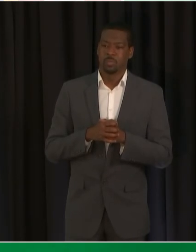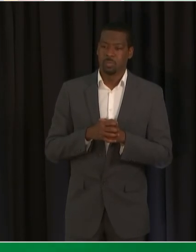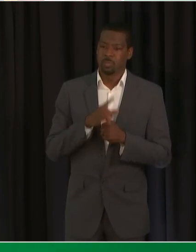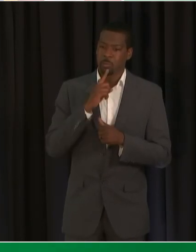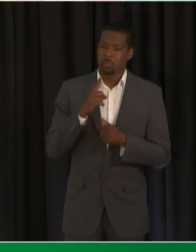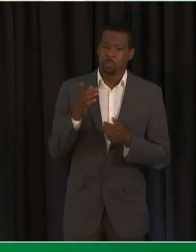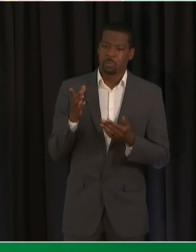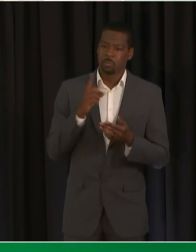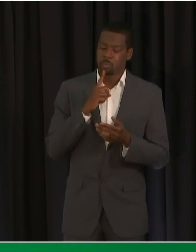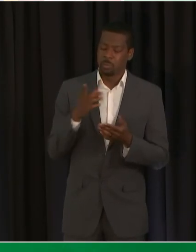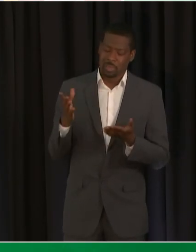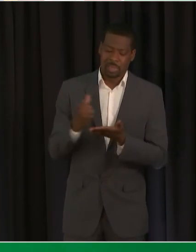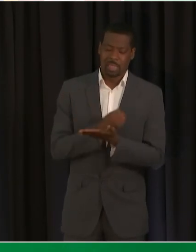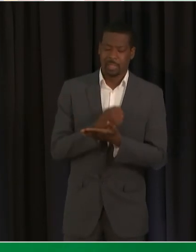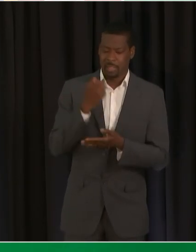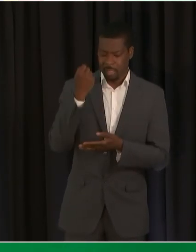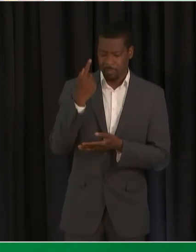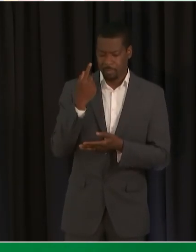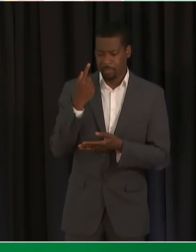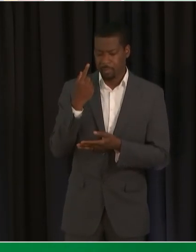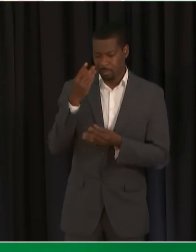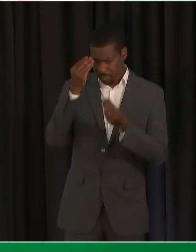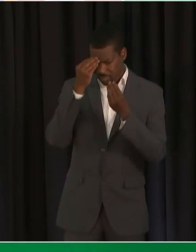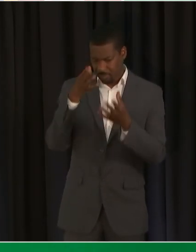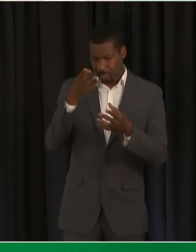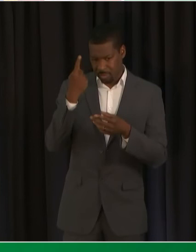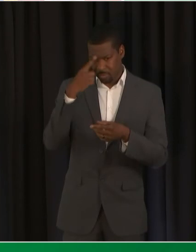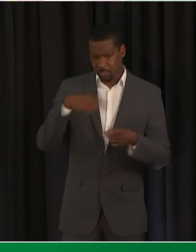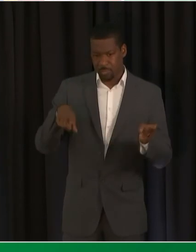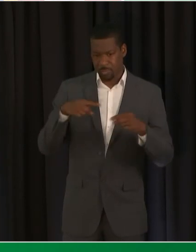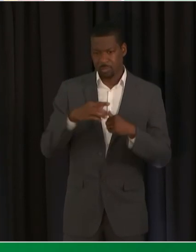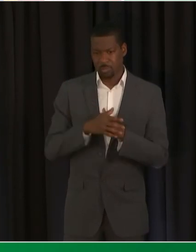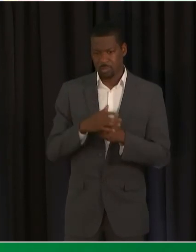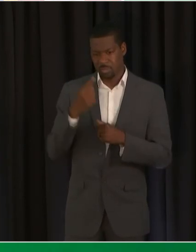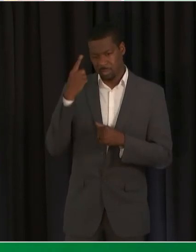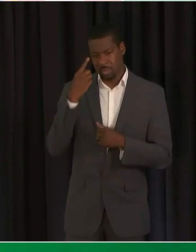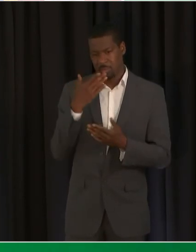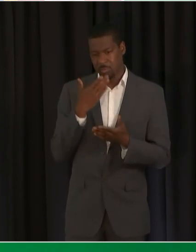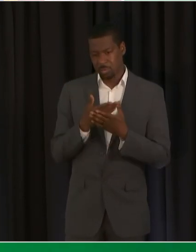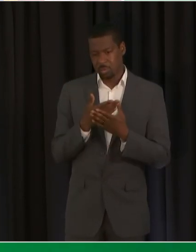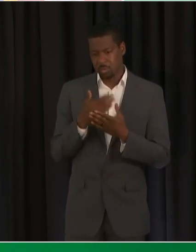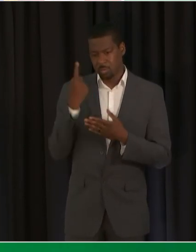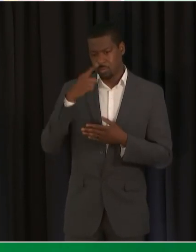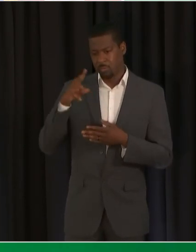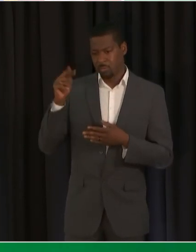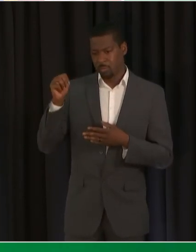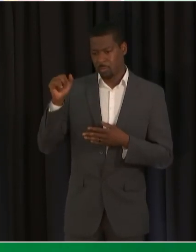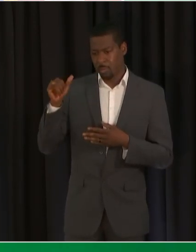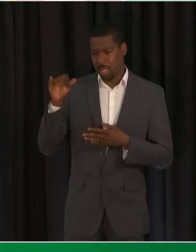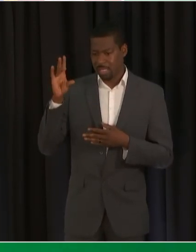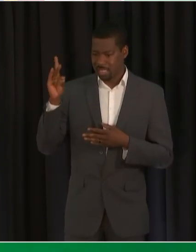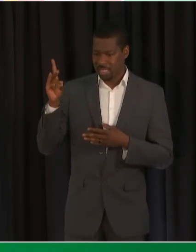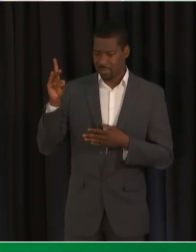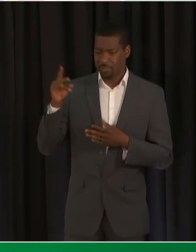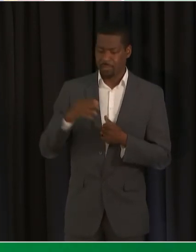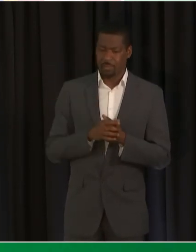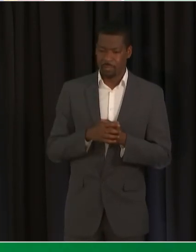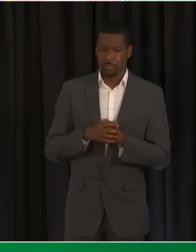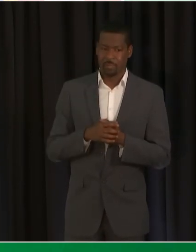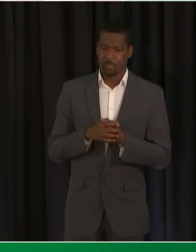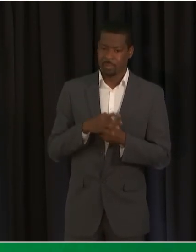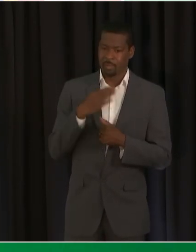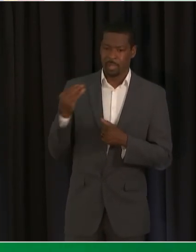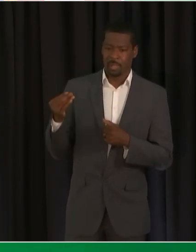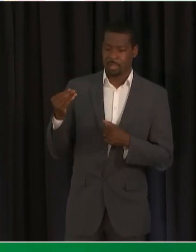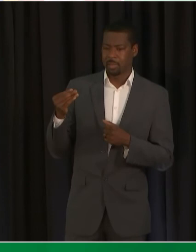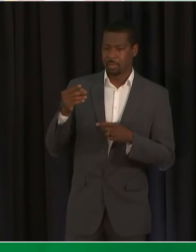this information together for that session on the 7th. And maybe that's a good place to get the operators. And shuttered